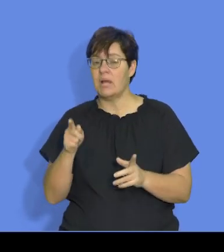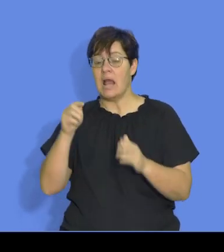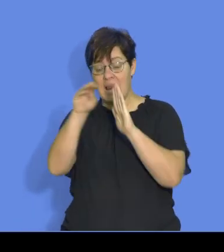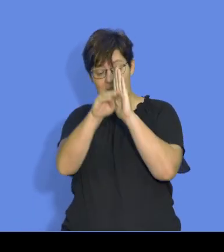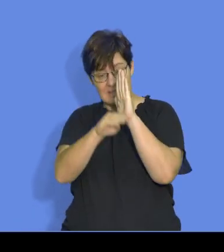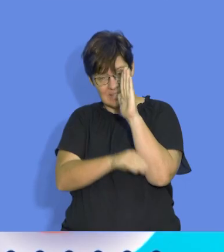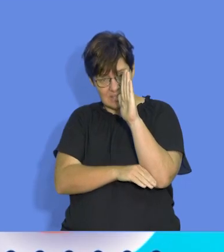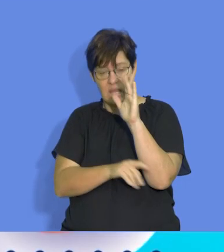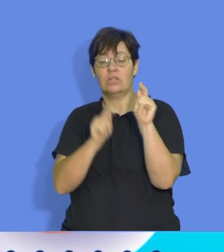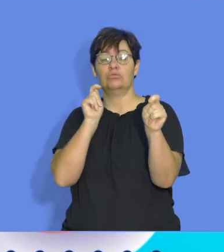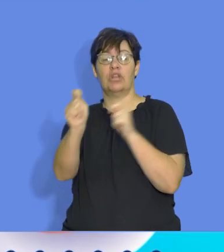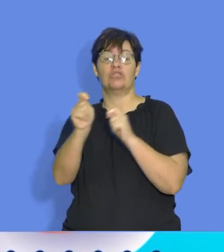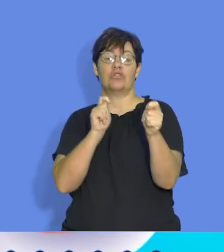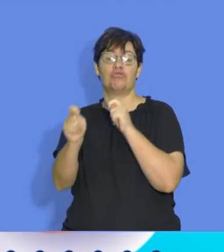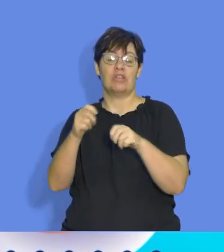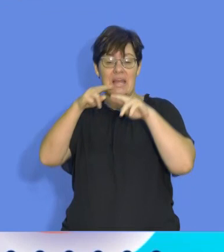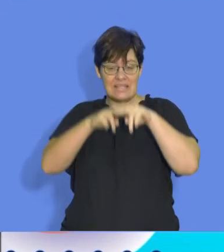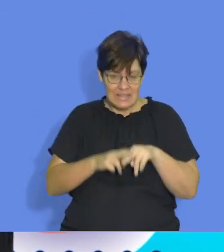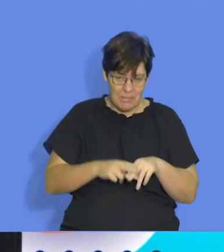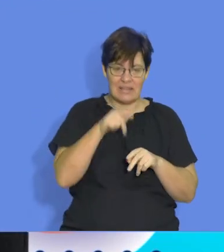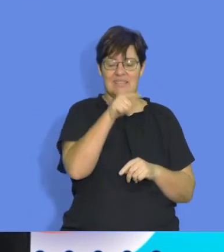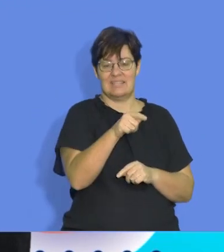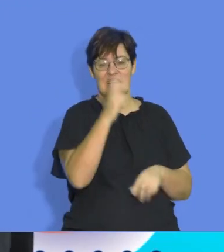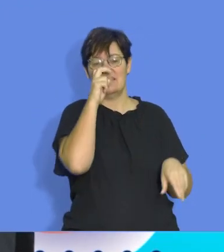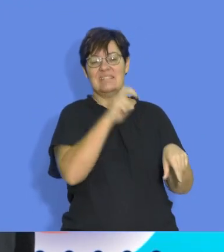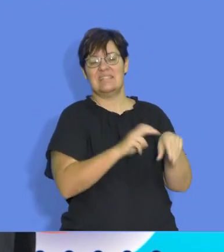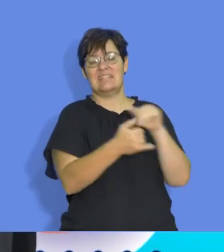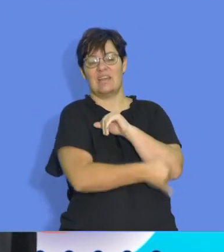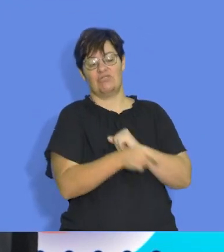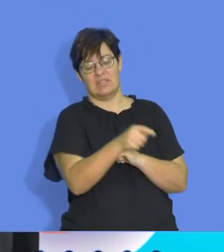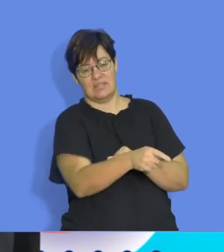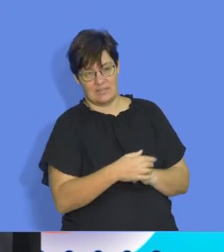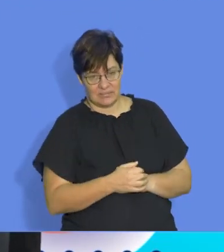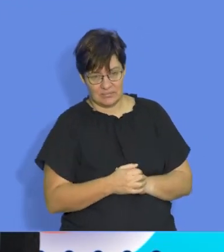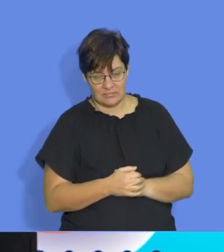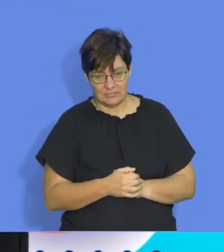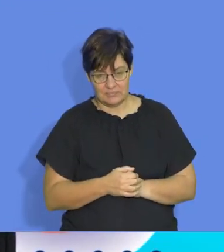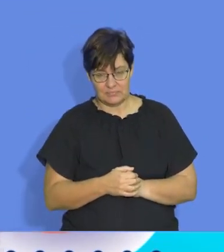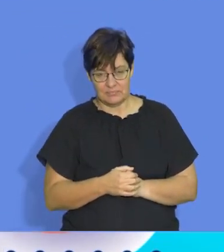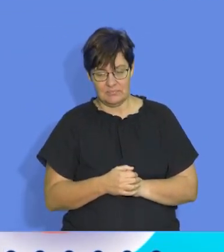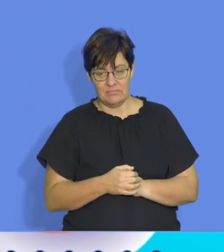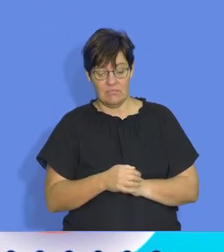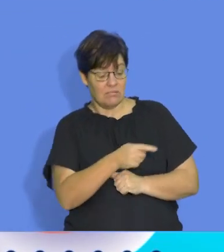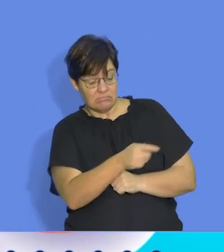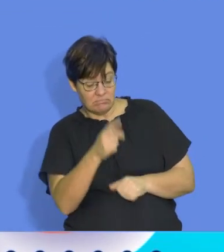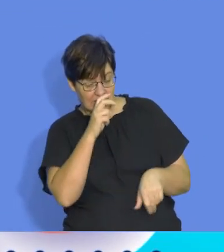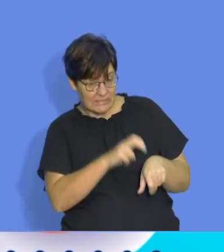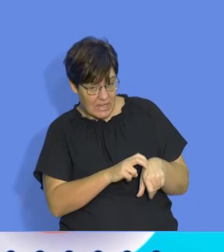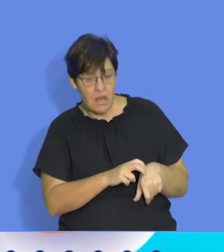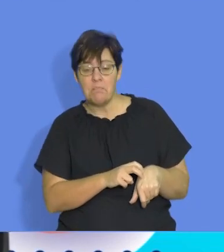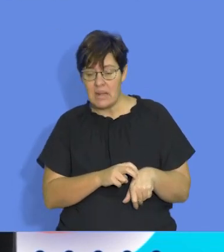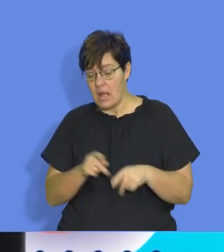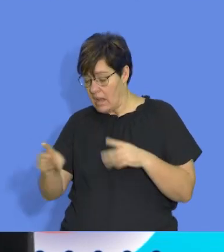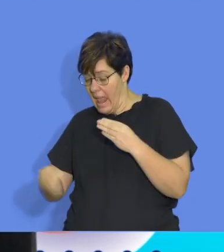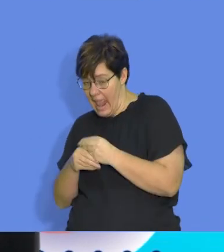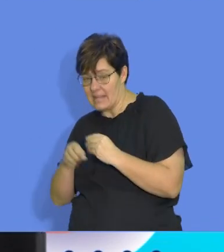and updated depending on the needs of the country, right? So currently, what you would find